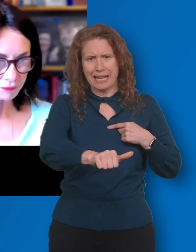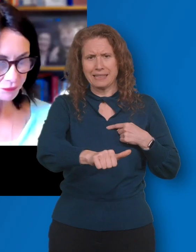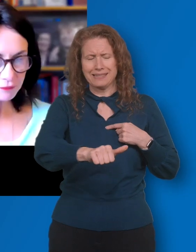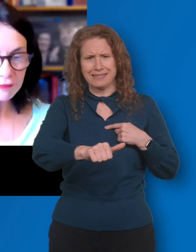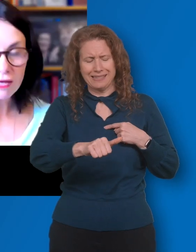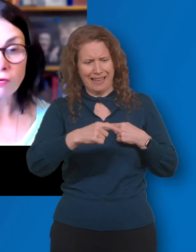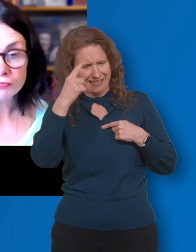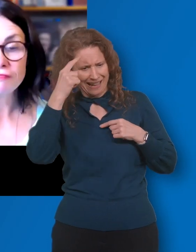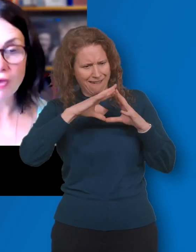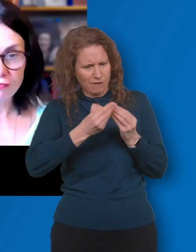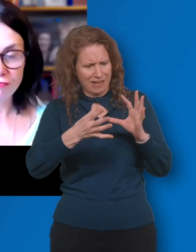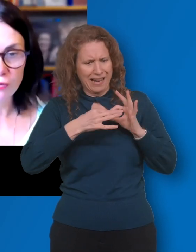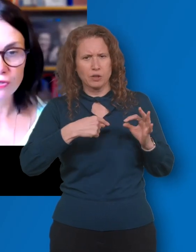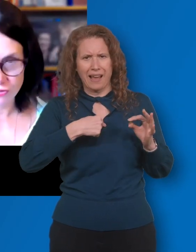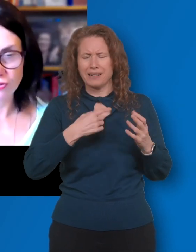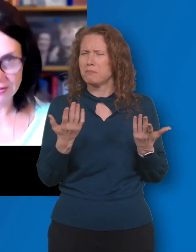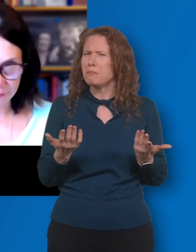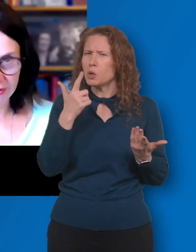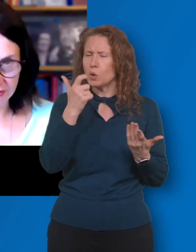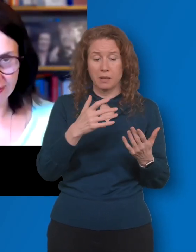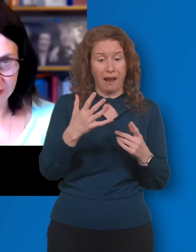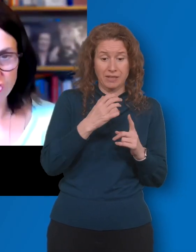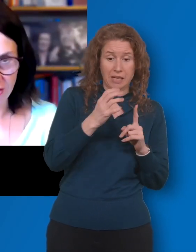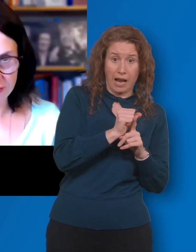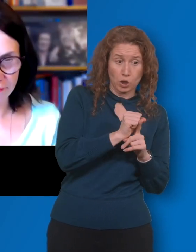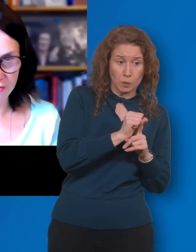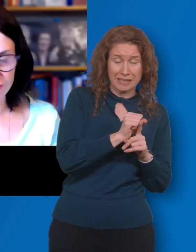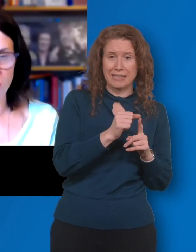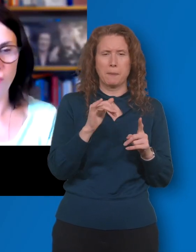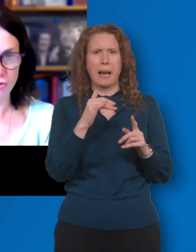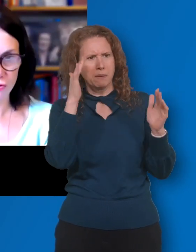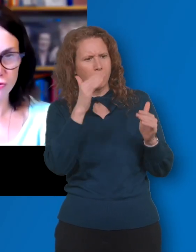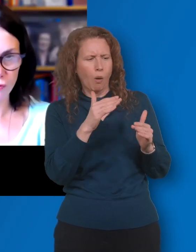specific, often very focused on disability